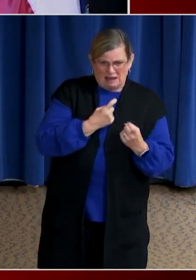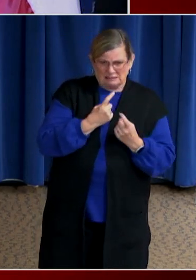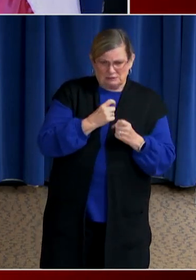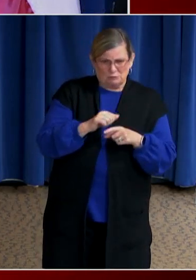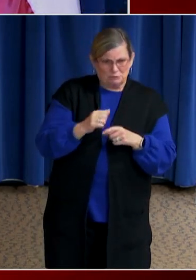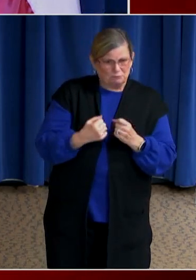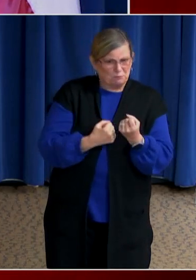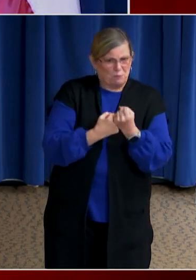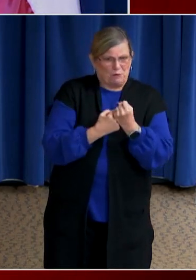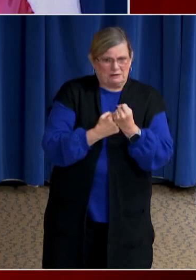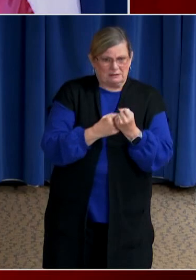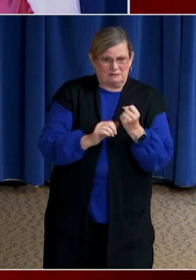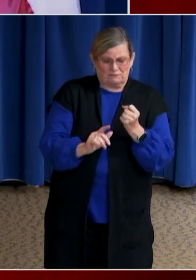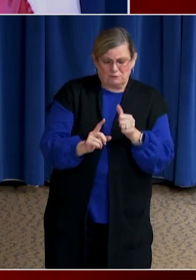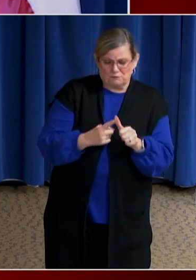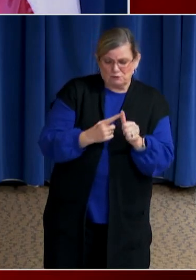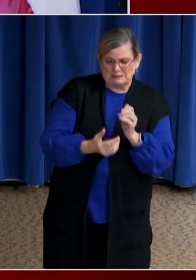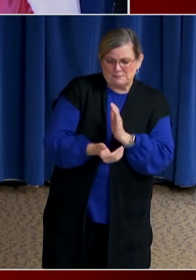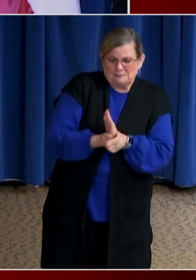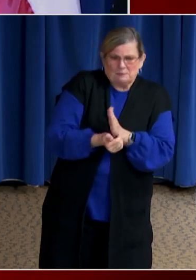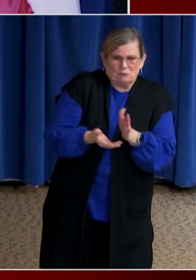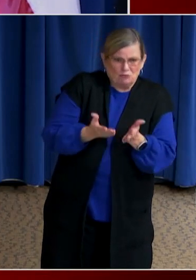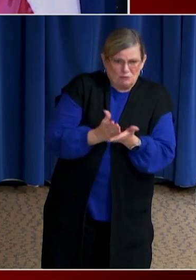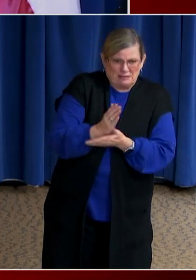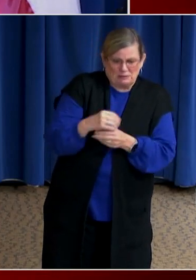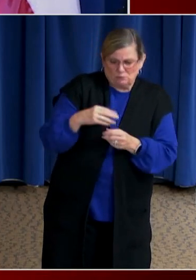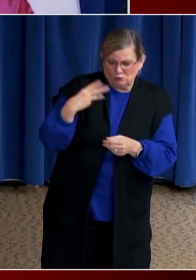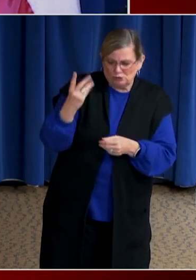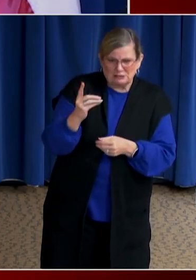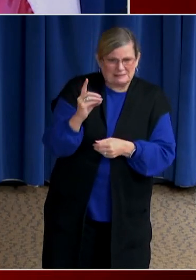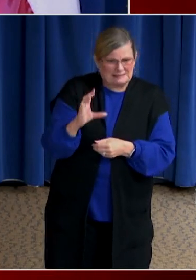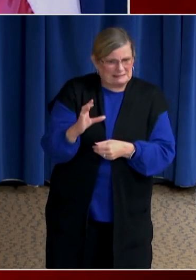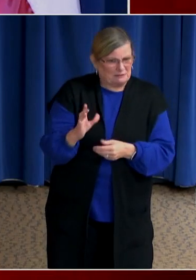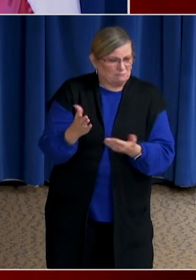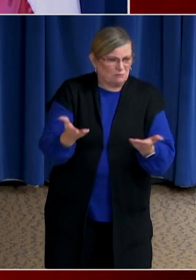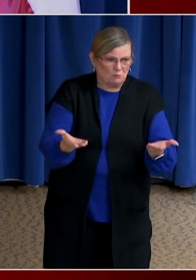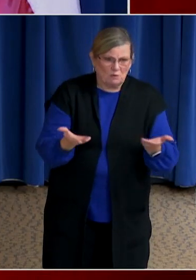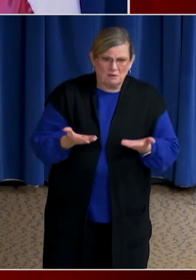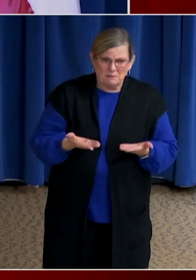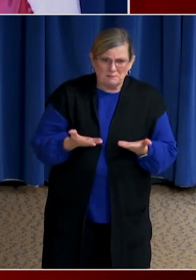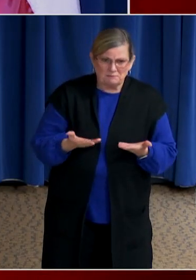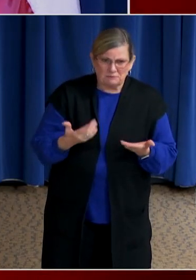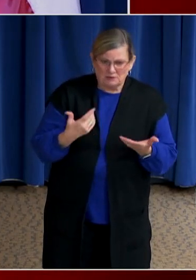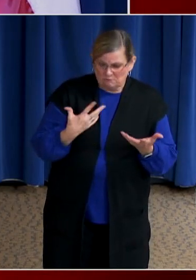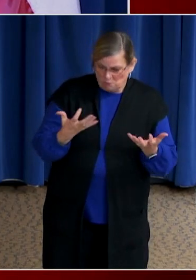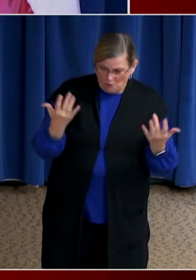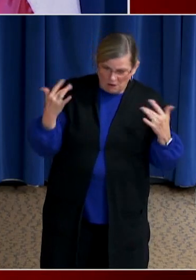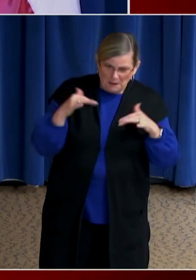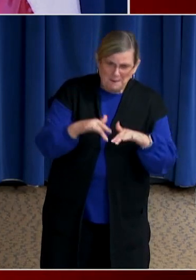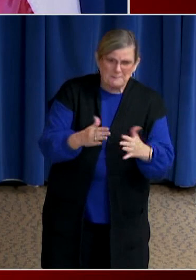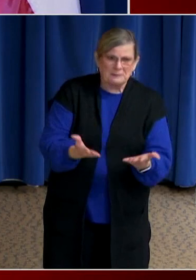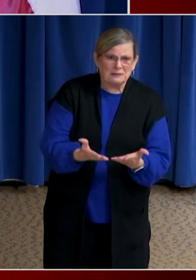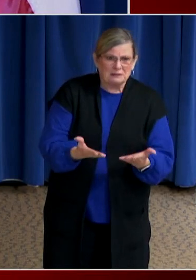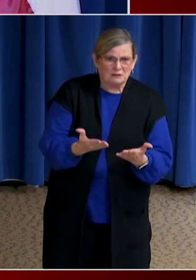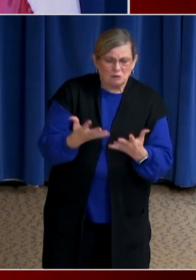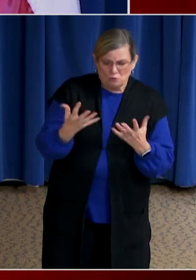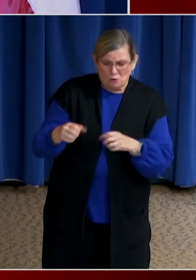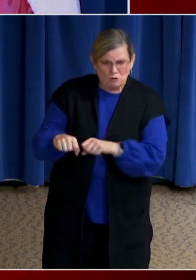right, Washington, D.C. is the place to be. We welcome you. If you want to come out here and you want to break the law, unfortunately, we have a